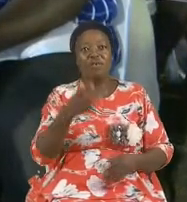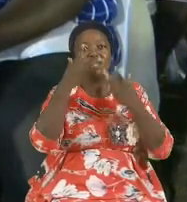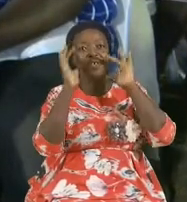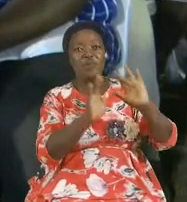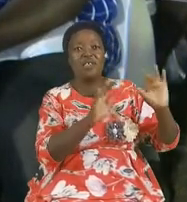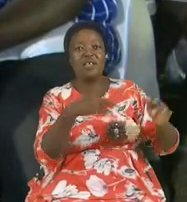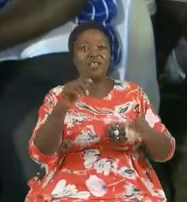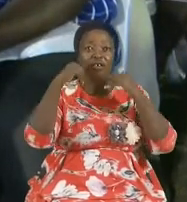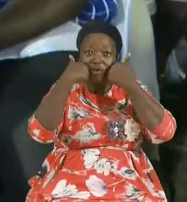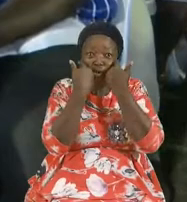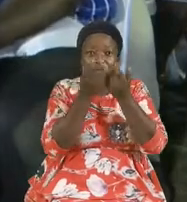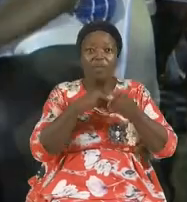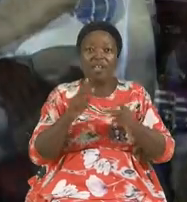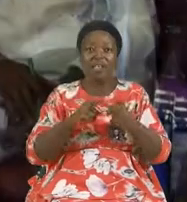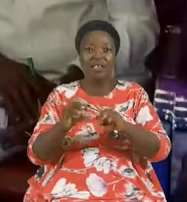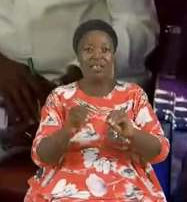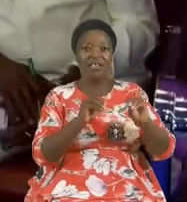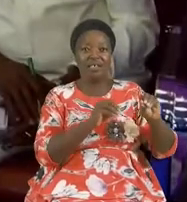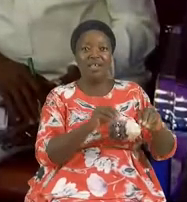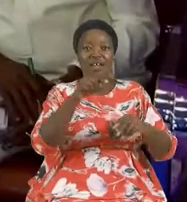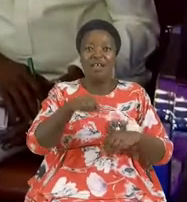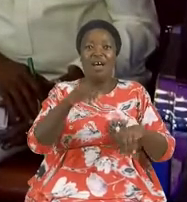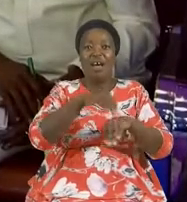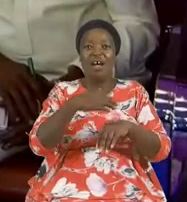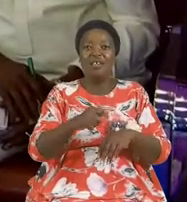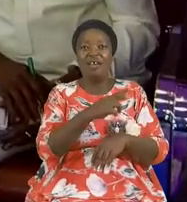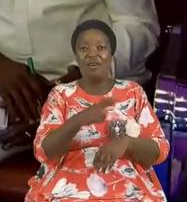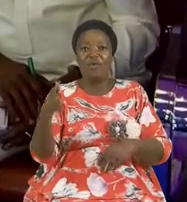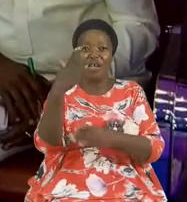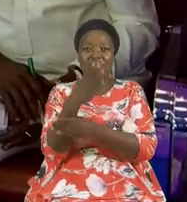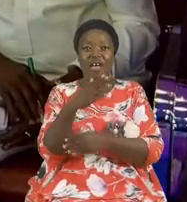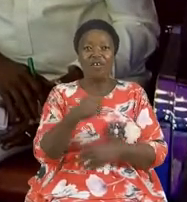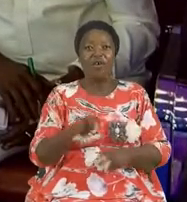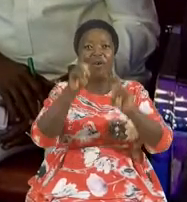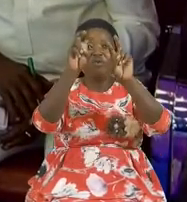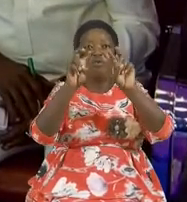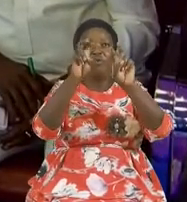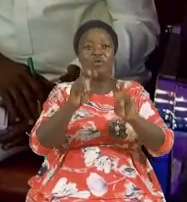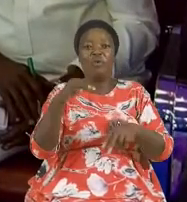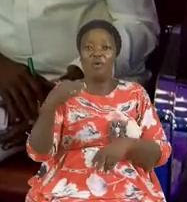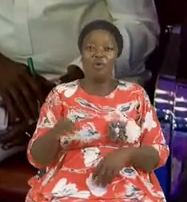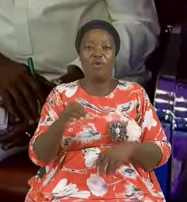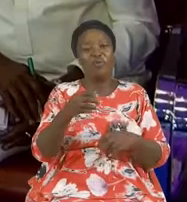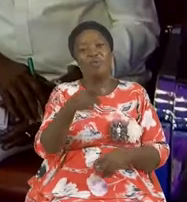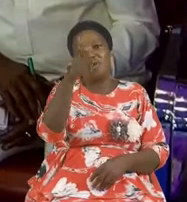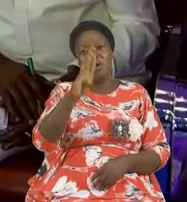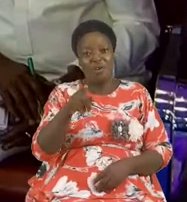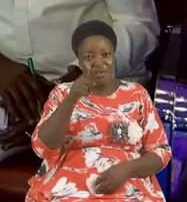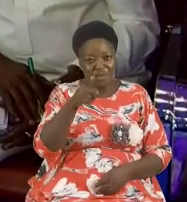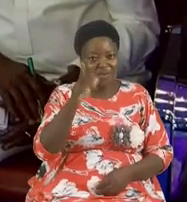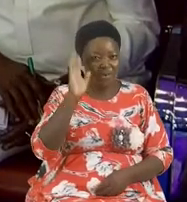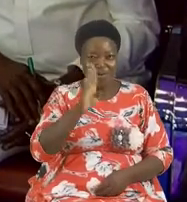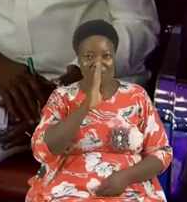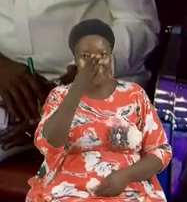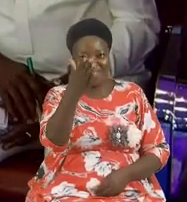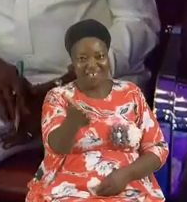was set before him, he endured the cross, despising the shame, and he sat down at the right hand of the